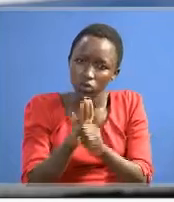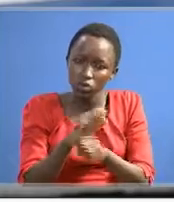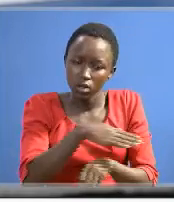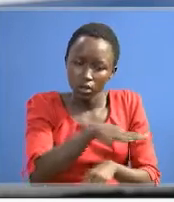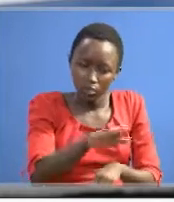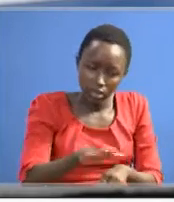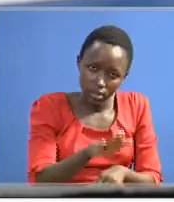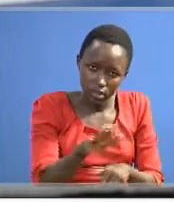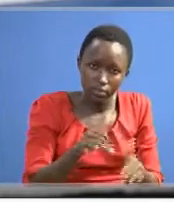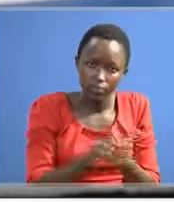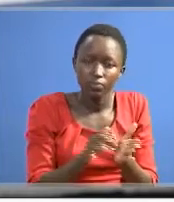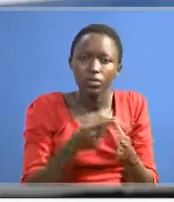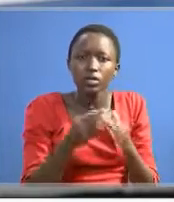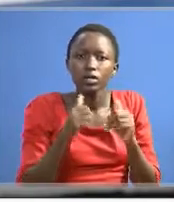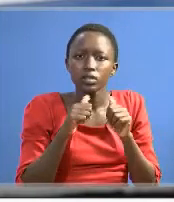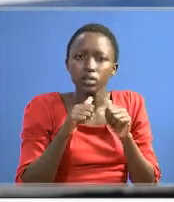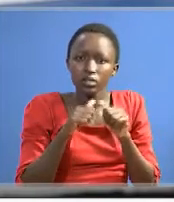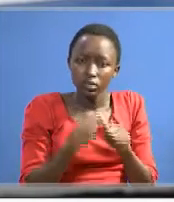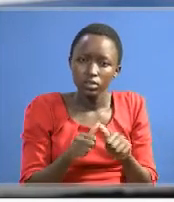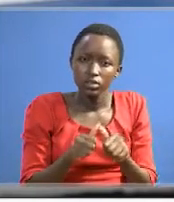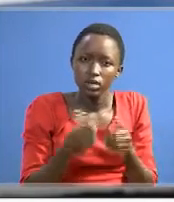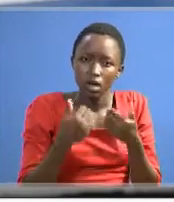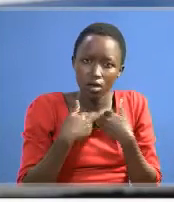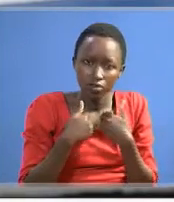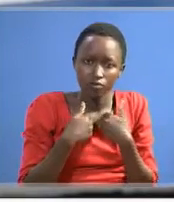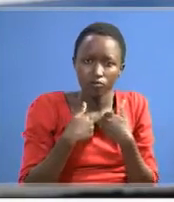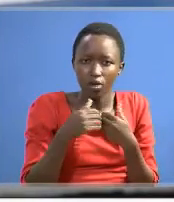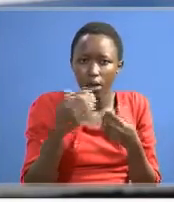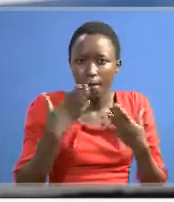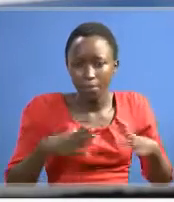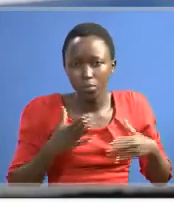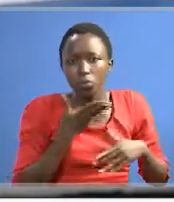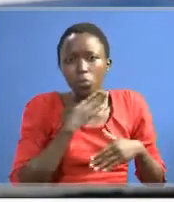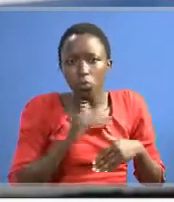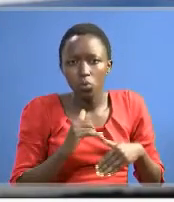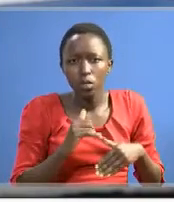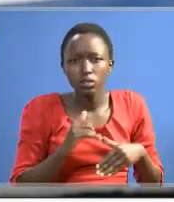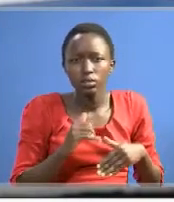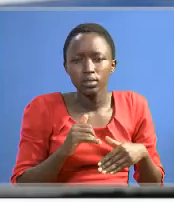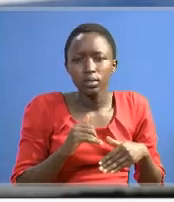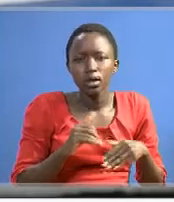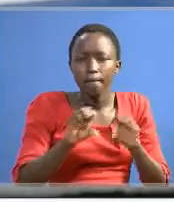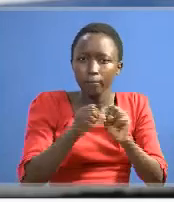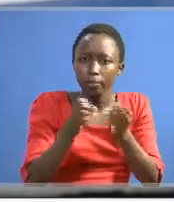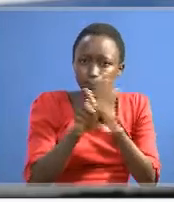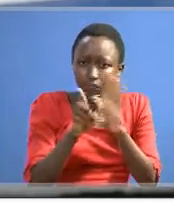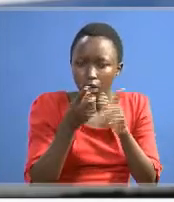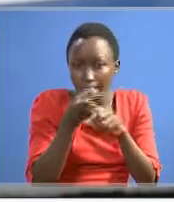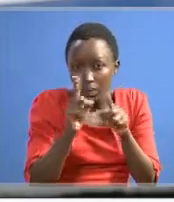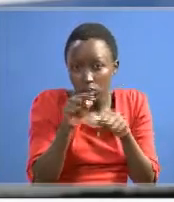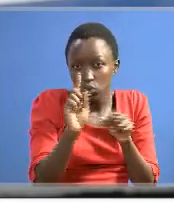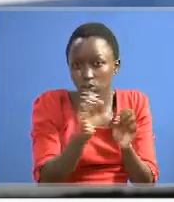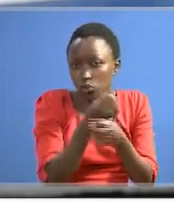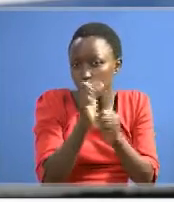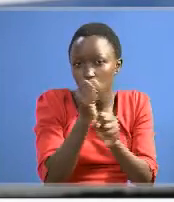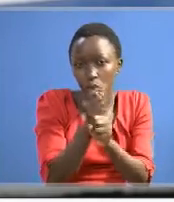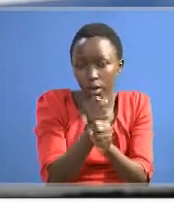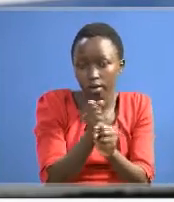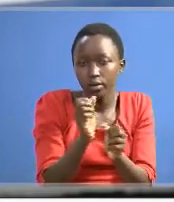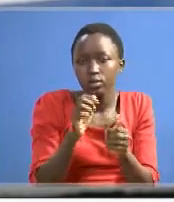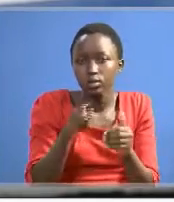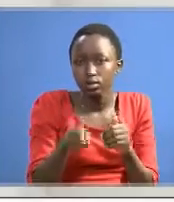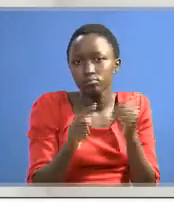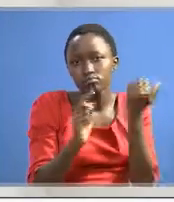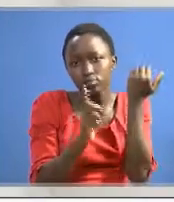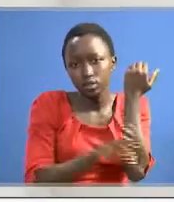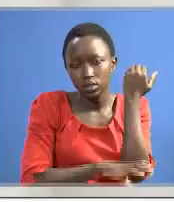have been closed, and still there is people who still want to go behind the law. What we are saying is that you cannot operate in